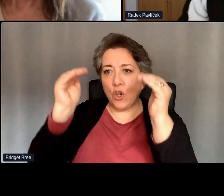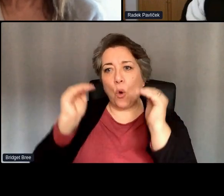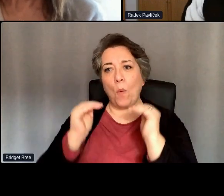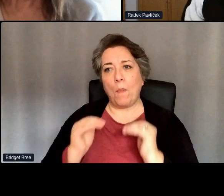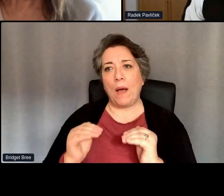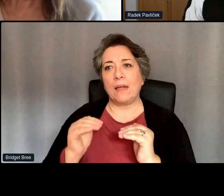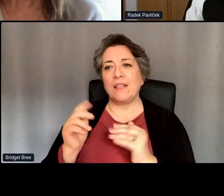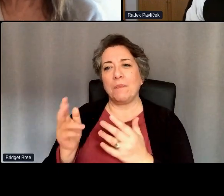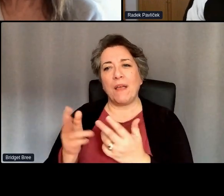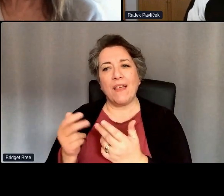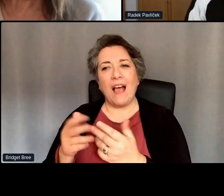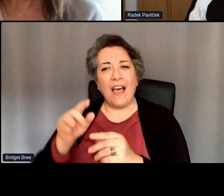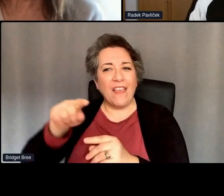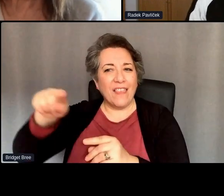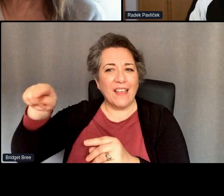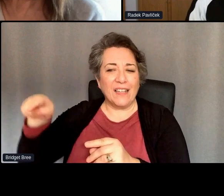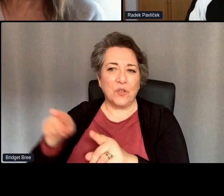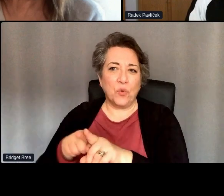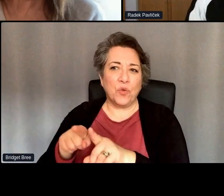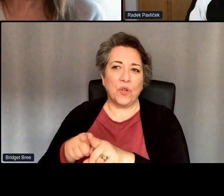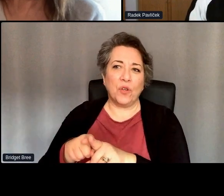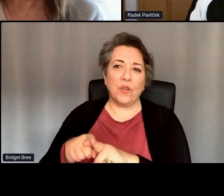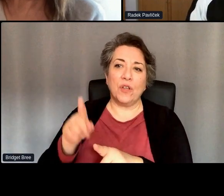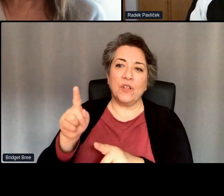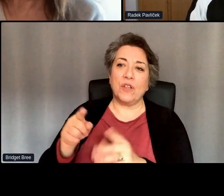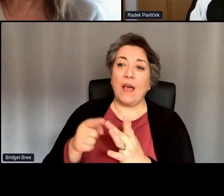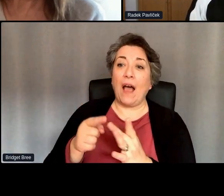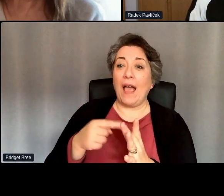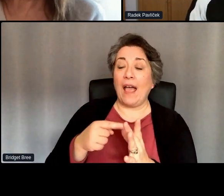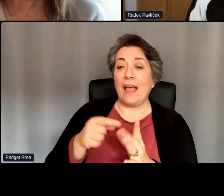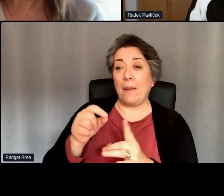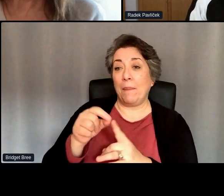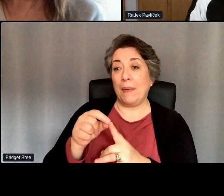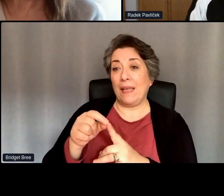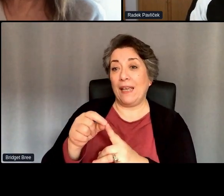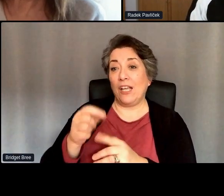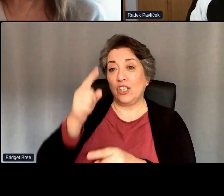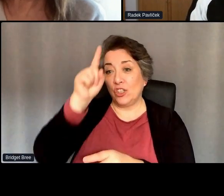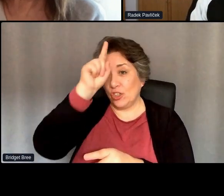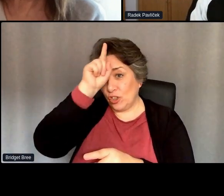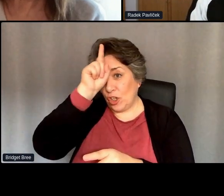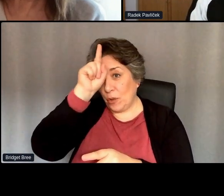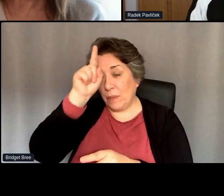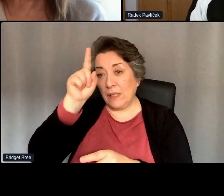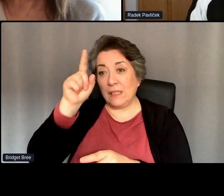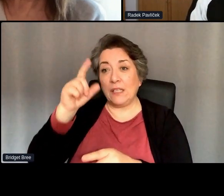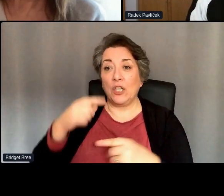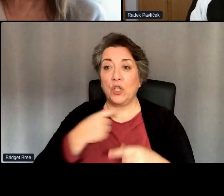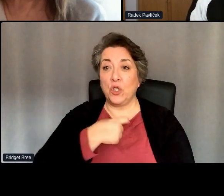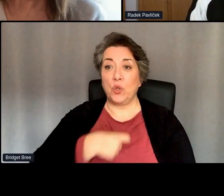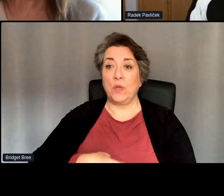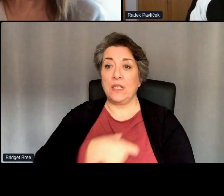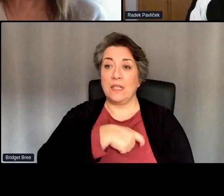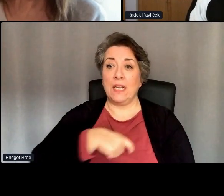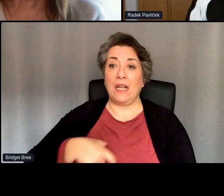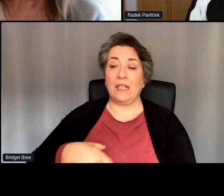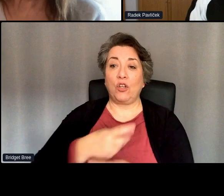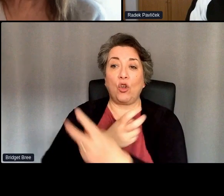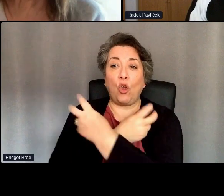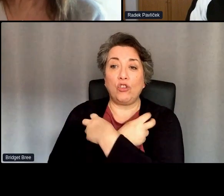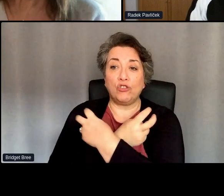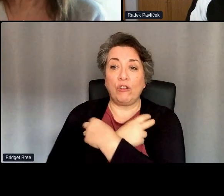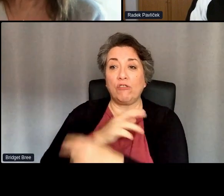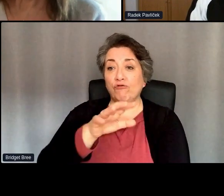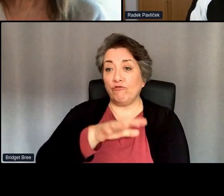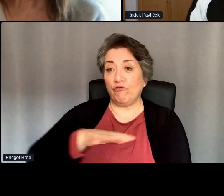the IAAP DACH chapter for the Germany, Switzerland, and Austria region. So if somebody wants to collaborate, and